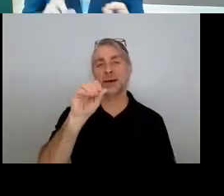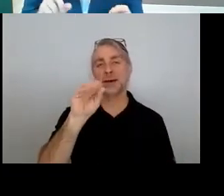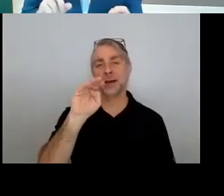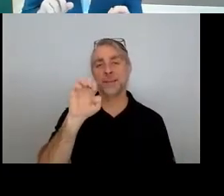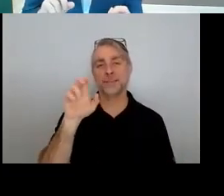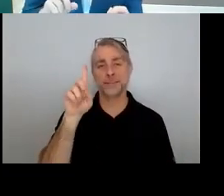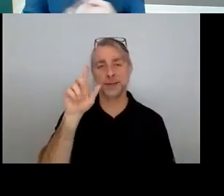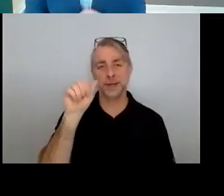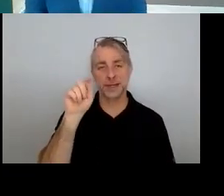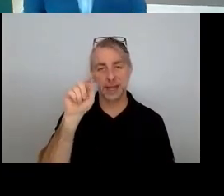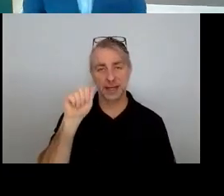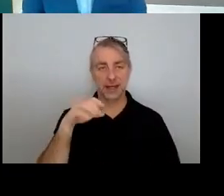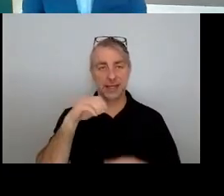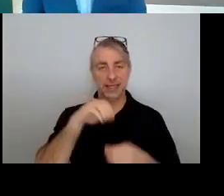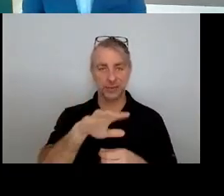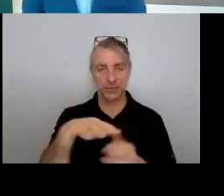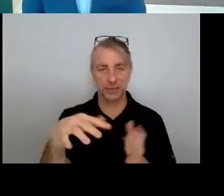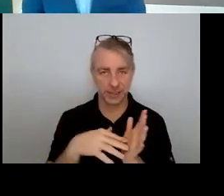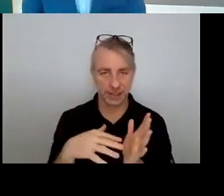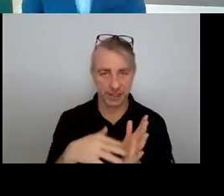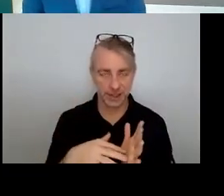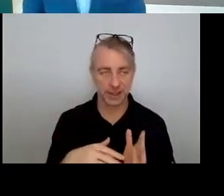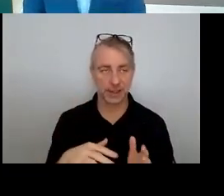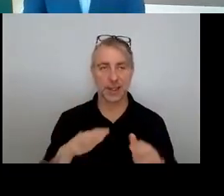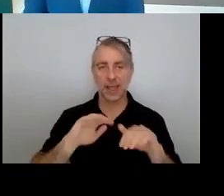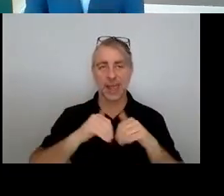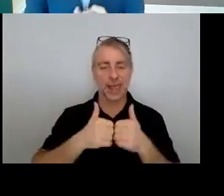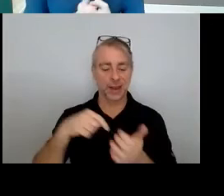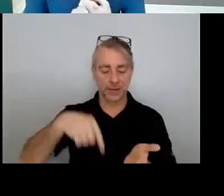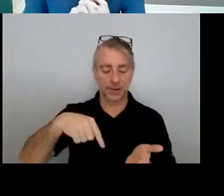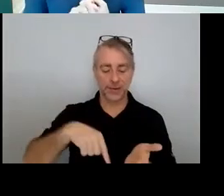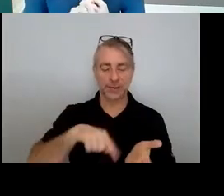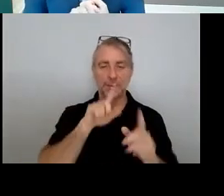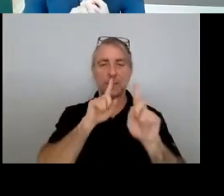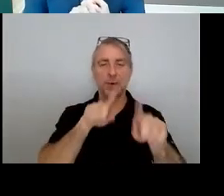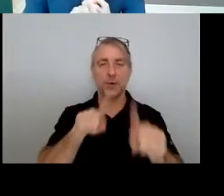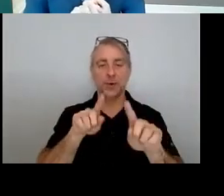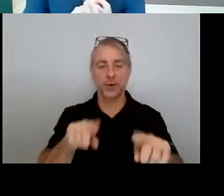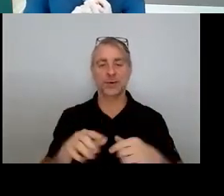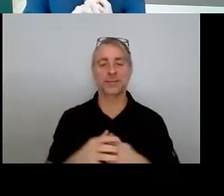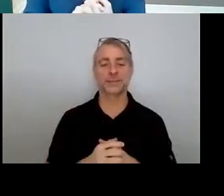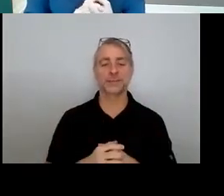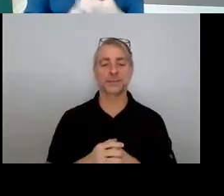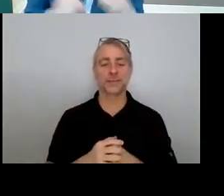collected, and how that information was reported. And there is a